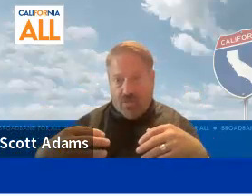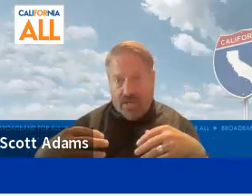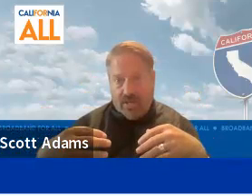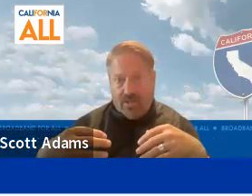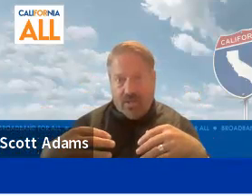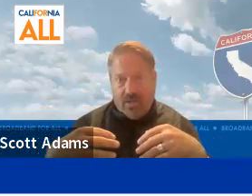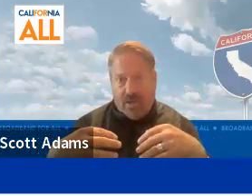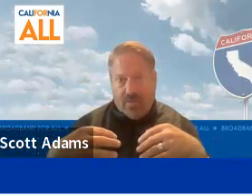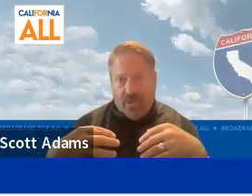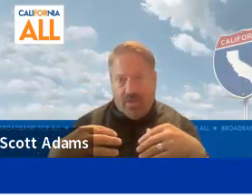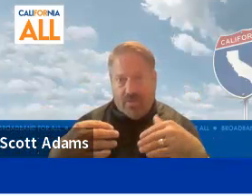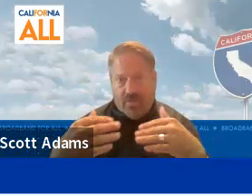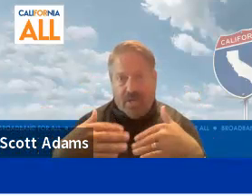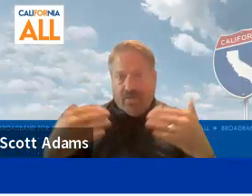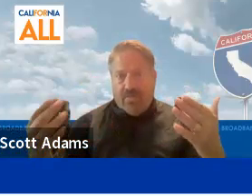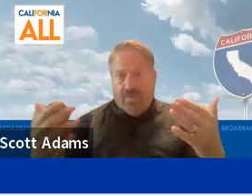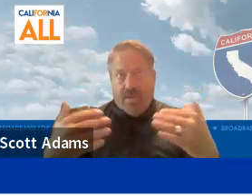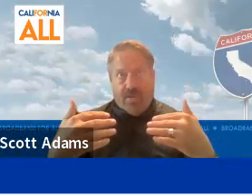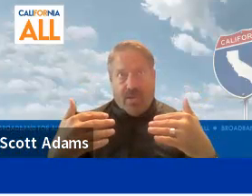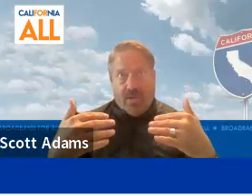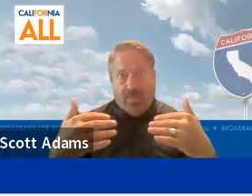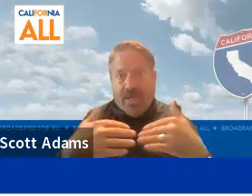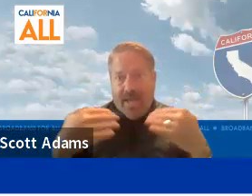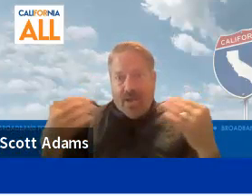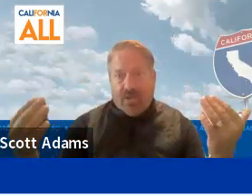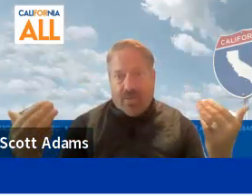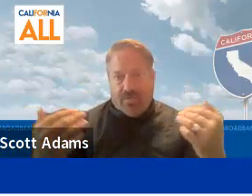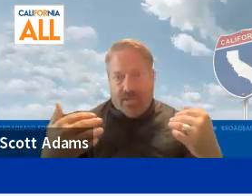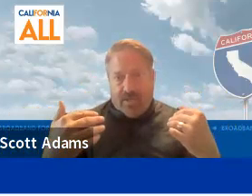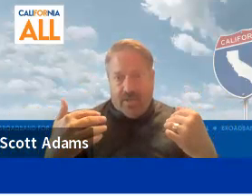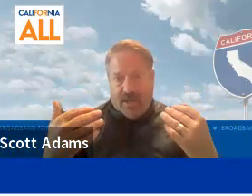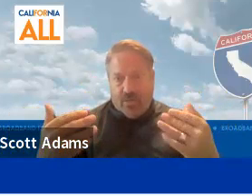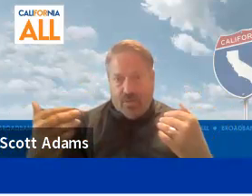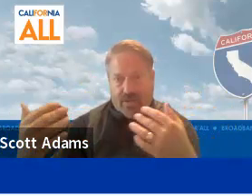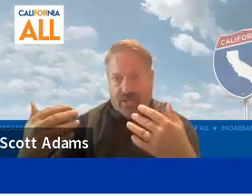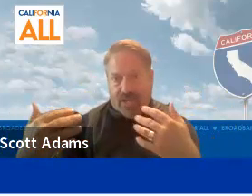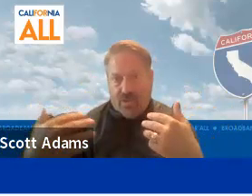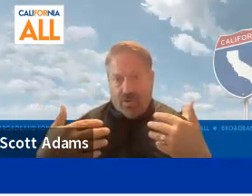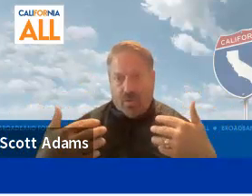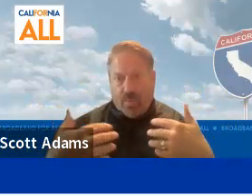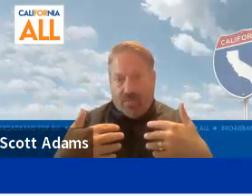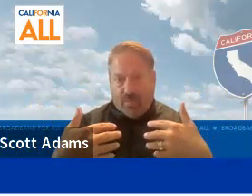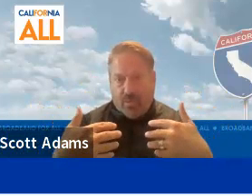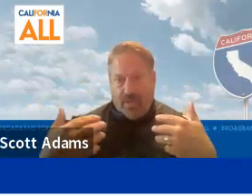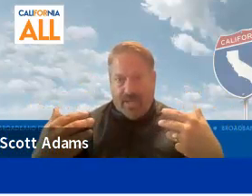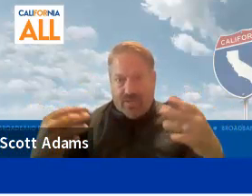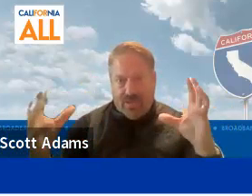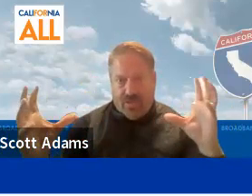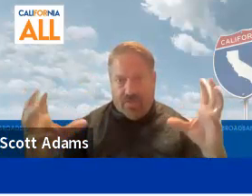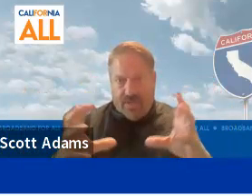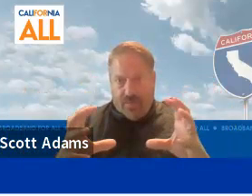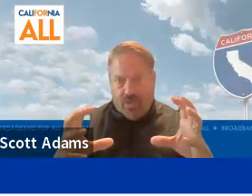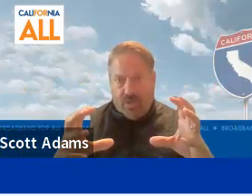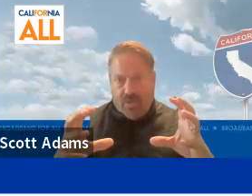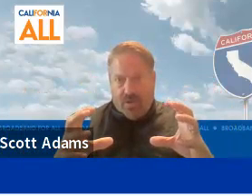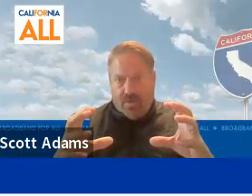you're not trained, none of the outcomes in health or education are possible. And that's the